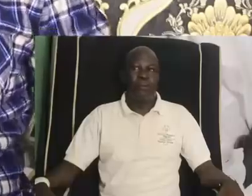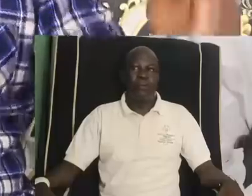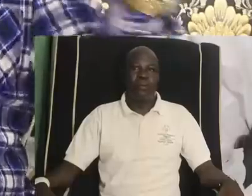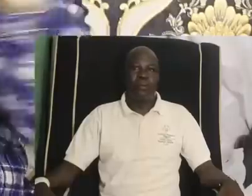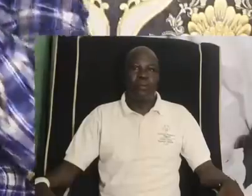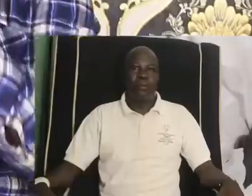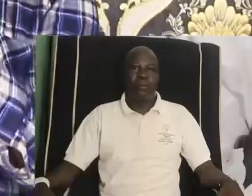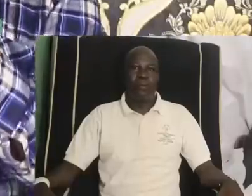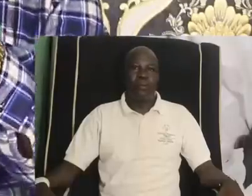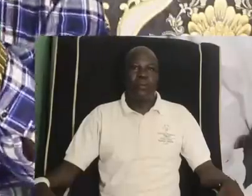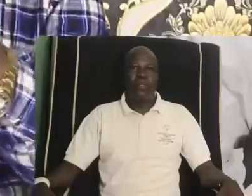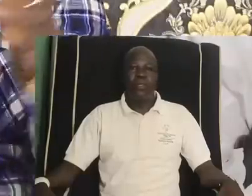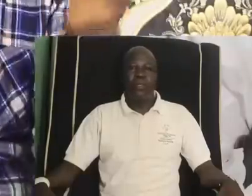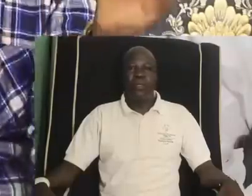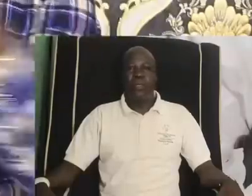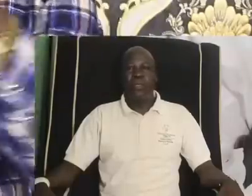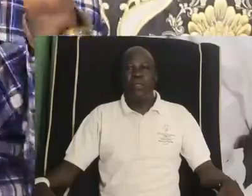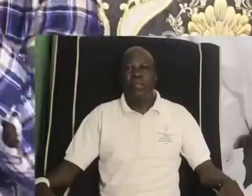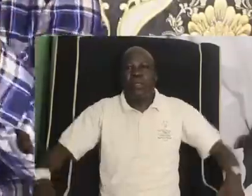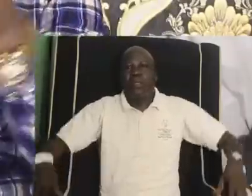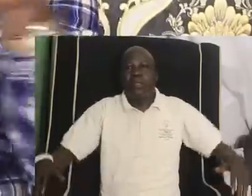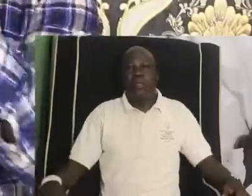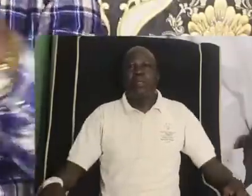the day. Oluwa the day.